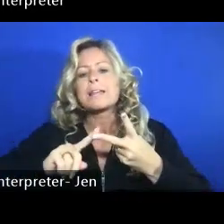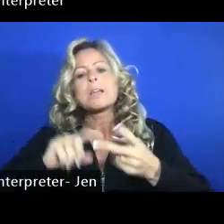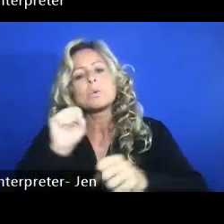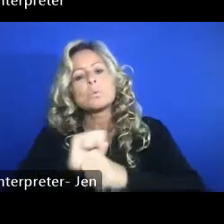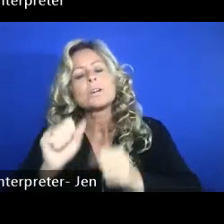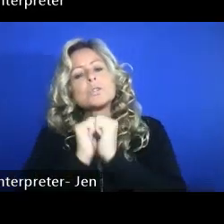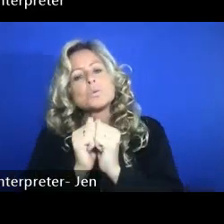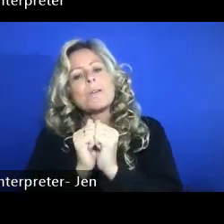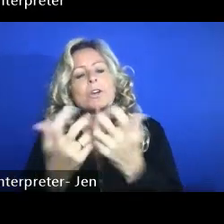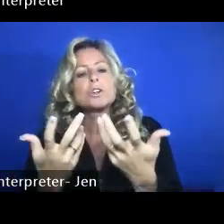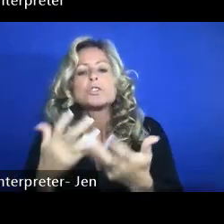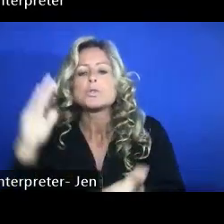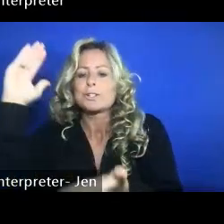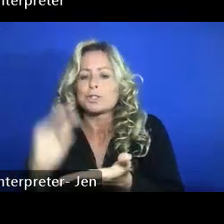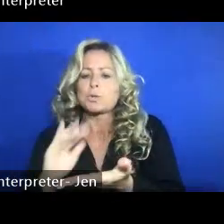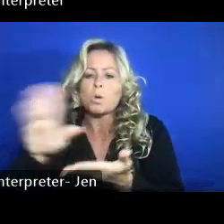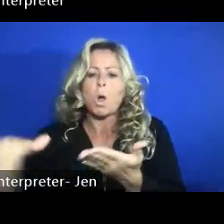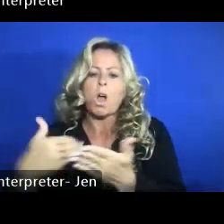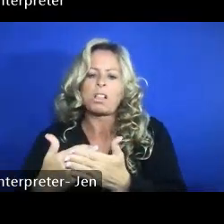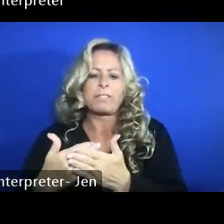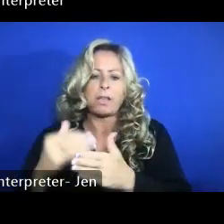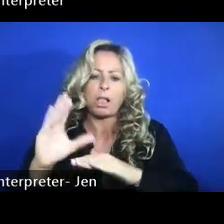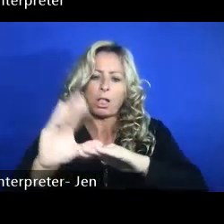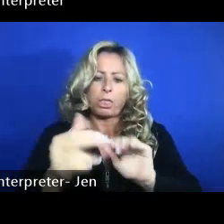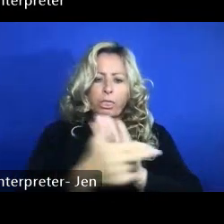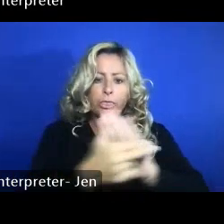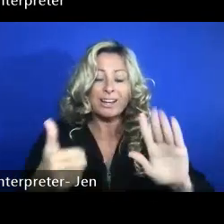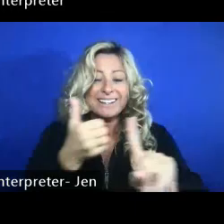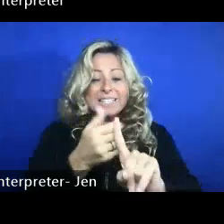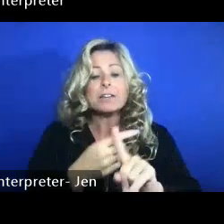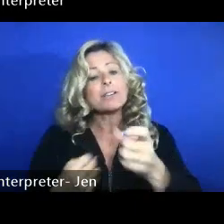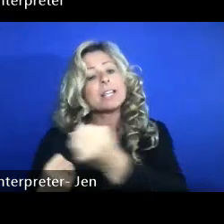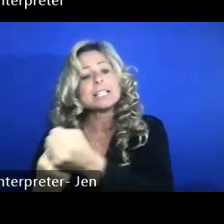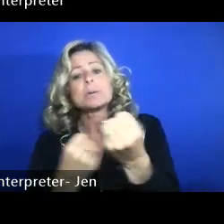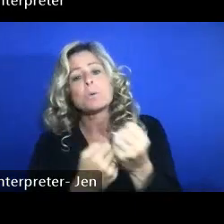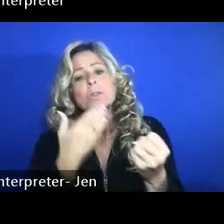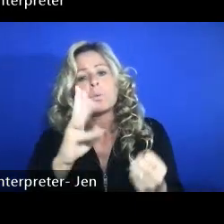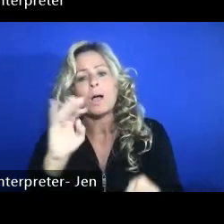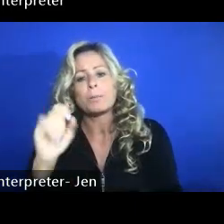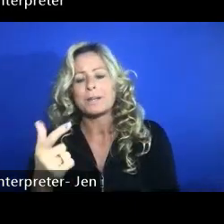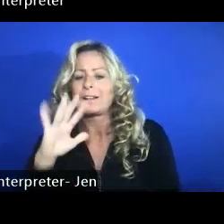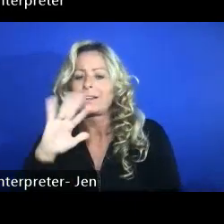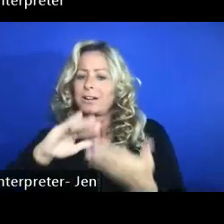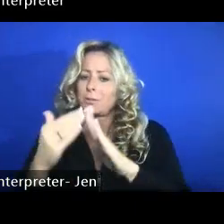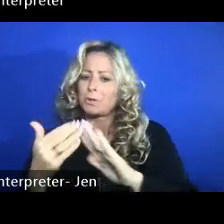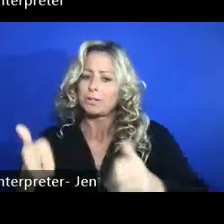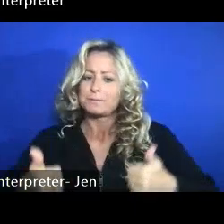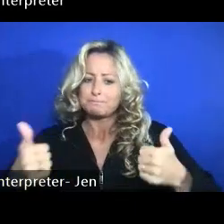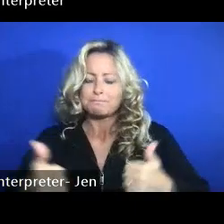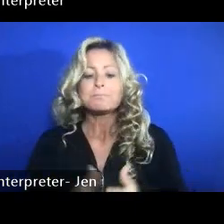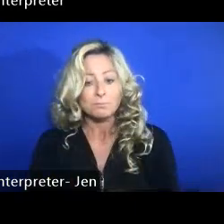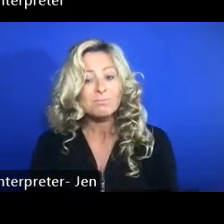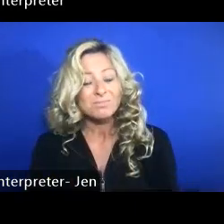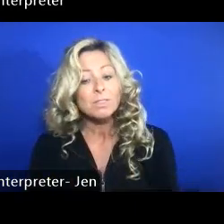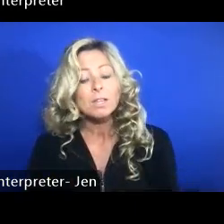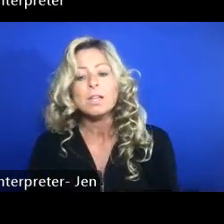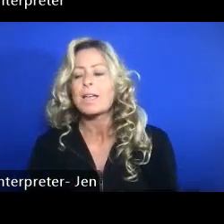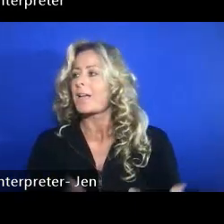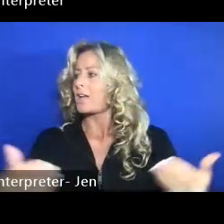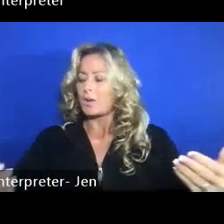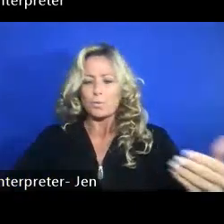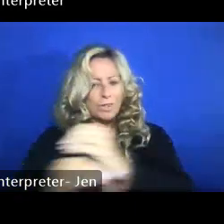together to reduce the stigma, improve access, and support well-being in our communities. And then without